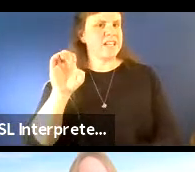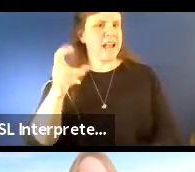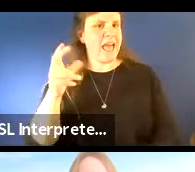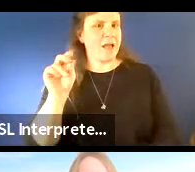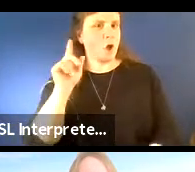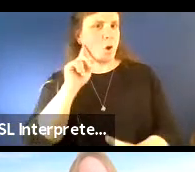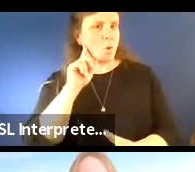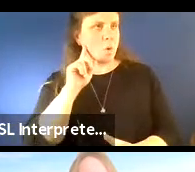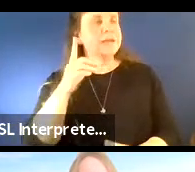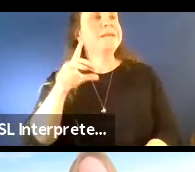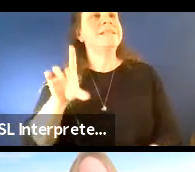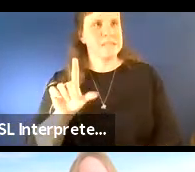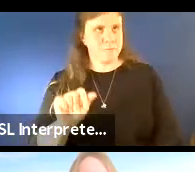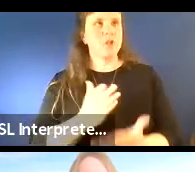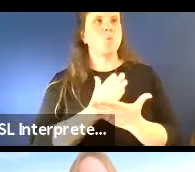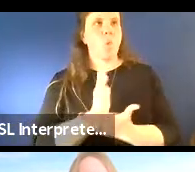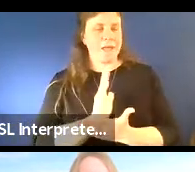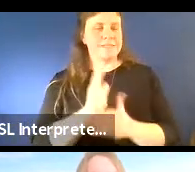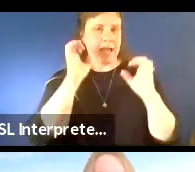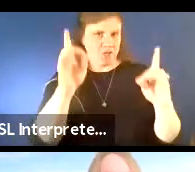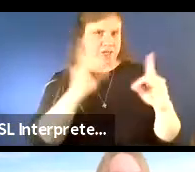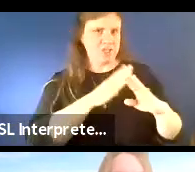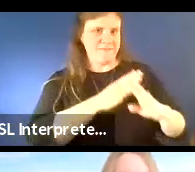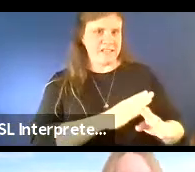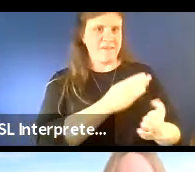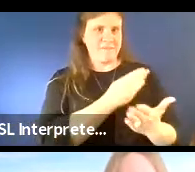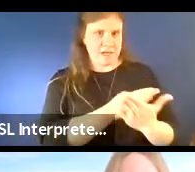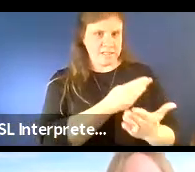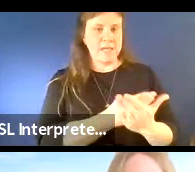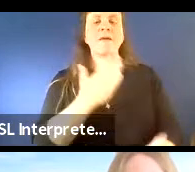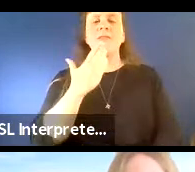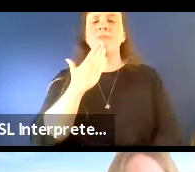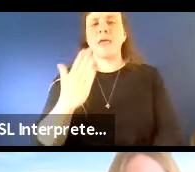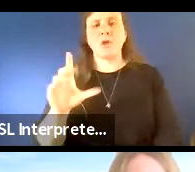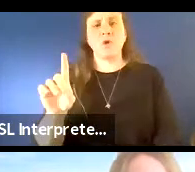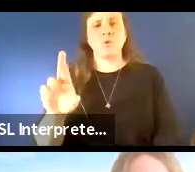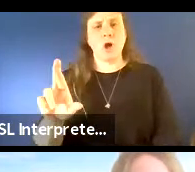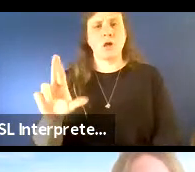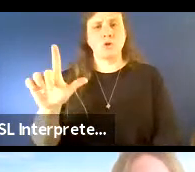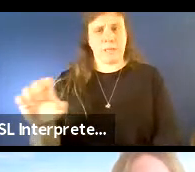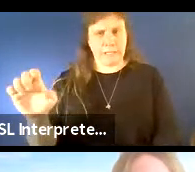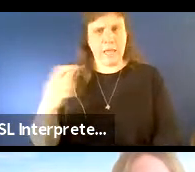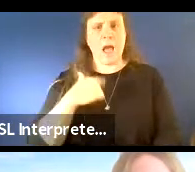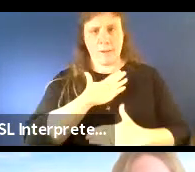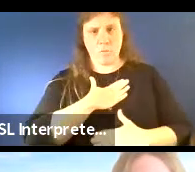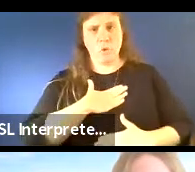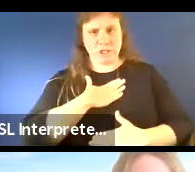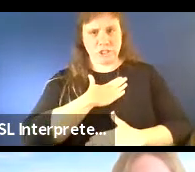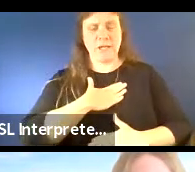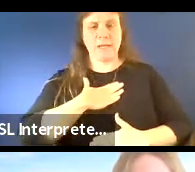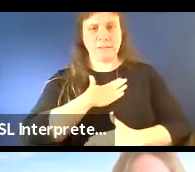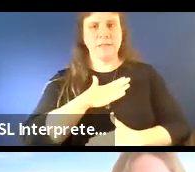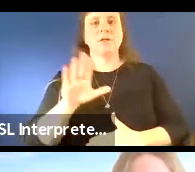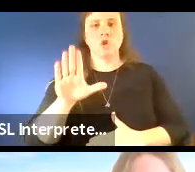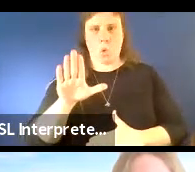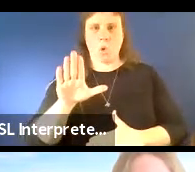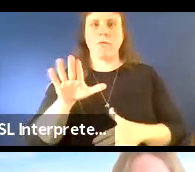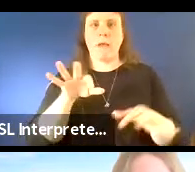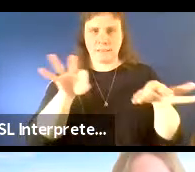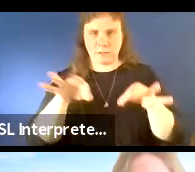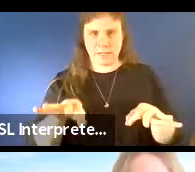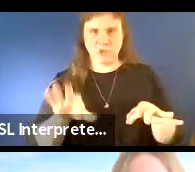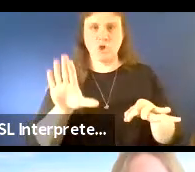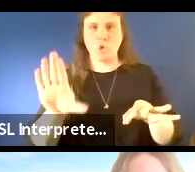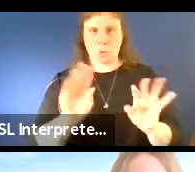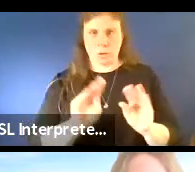Rights Education and Defense Fund. Thank you, Dr. Lee. I appreciate your explanation and your